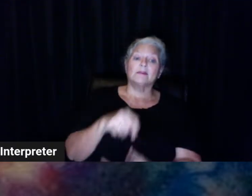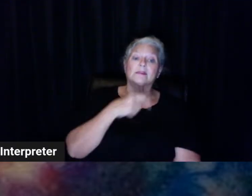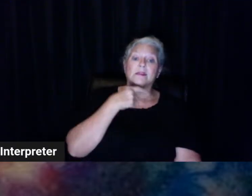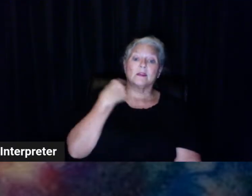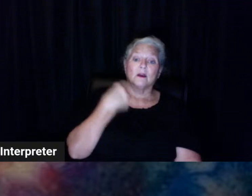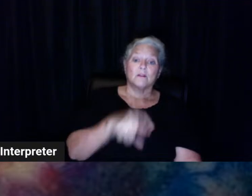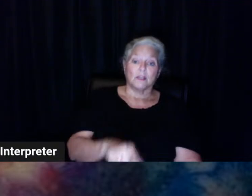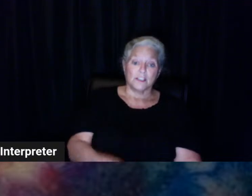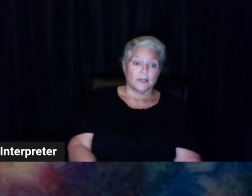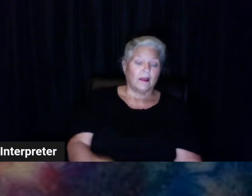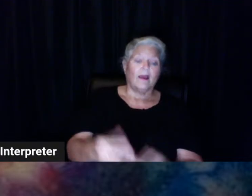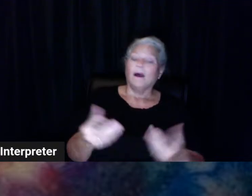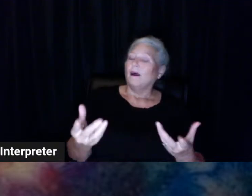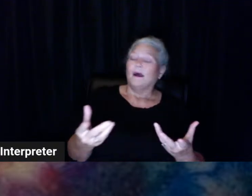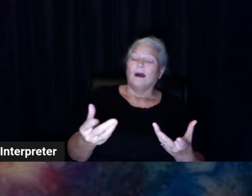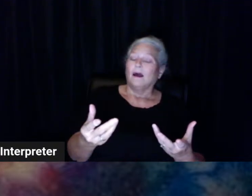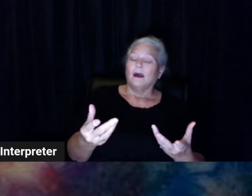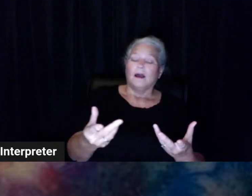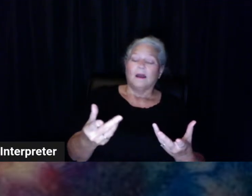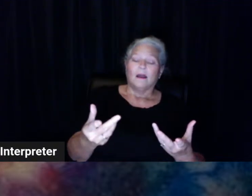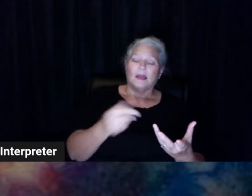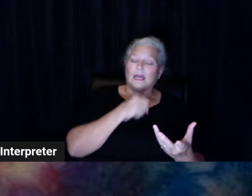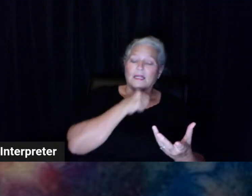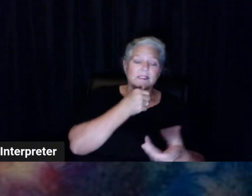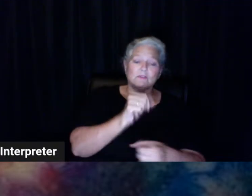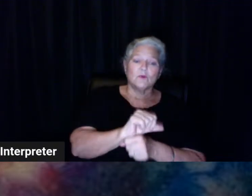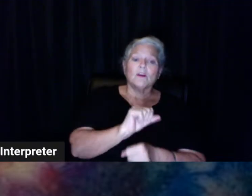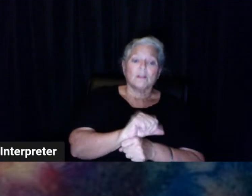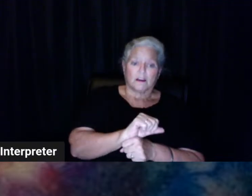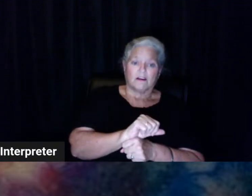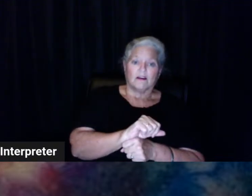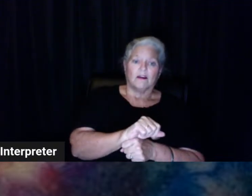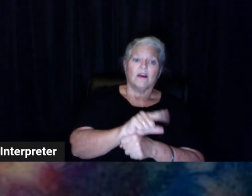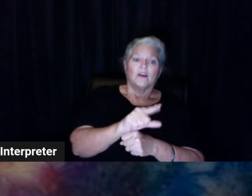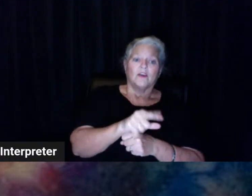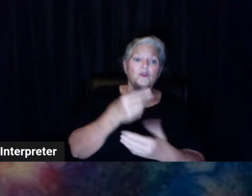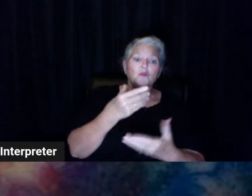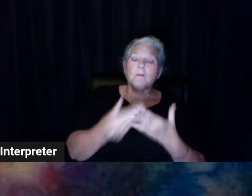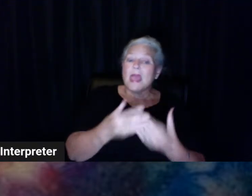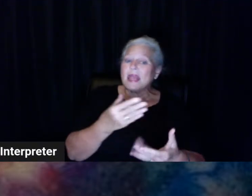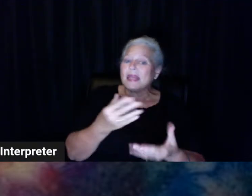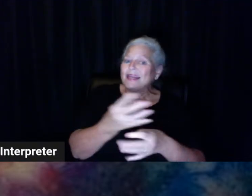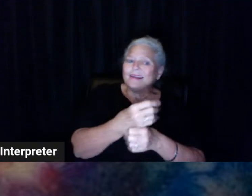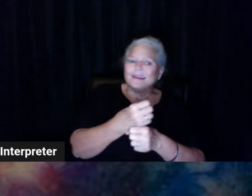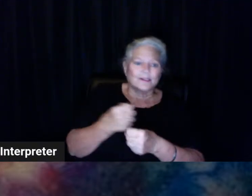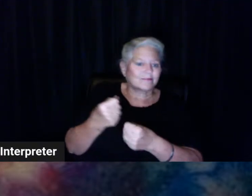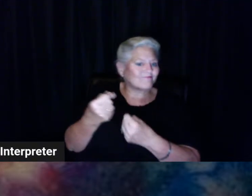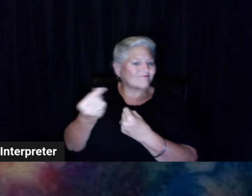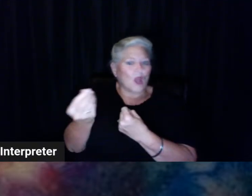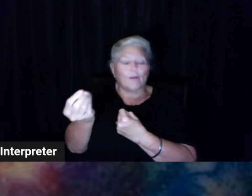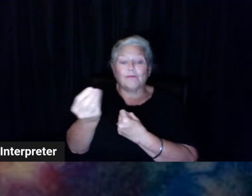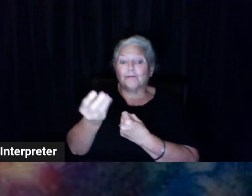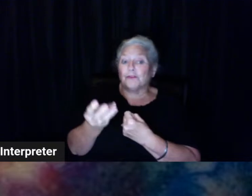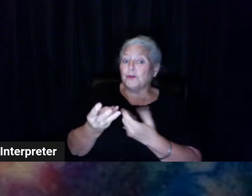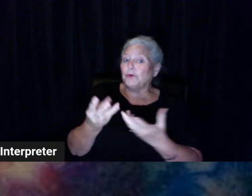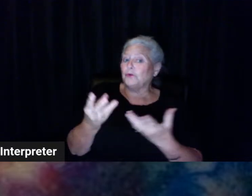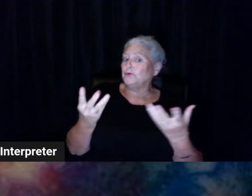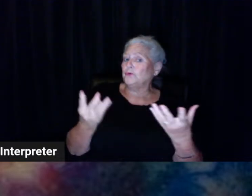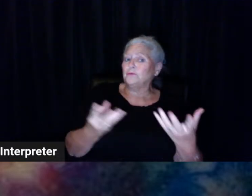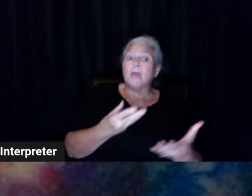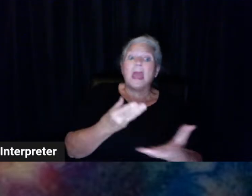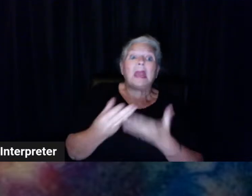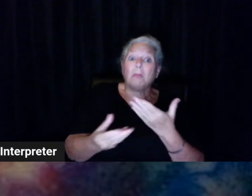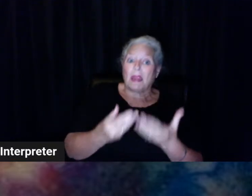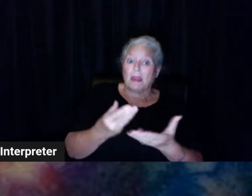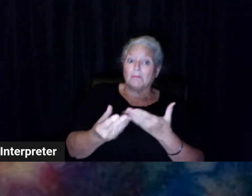And it's in Russian. That doesn't work. You may get a